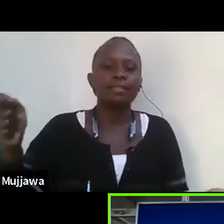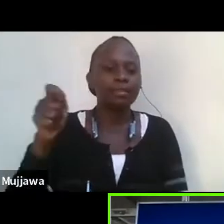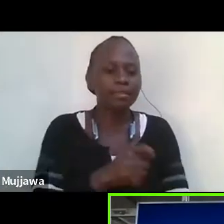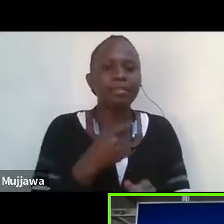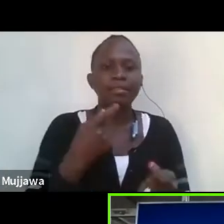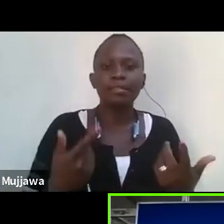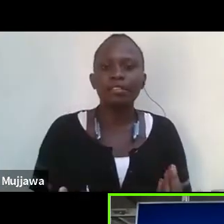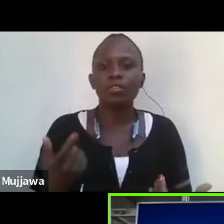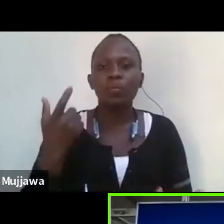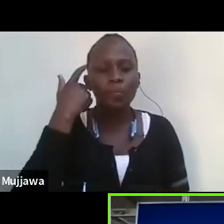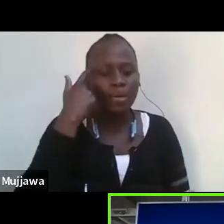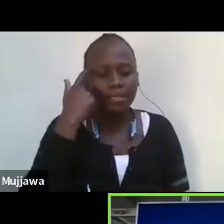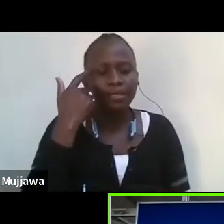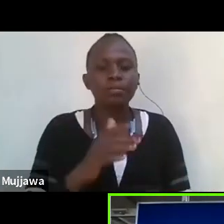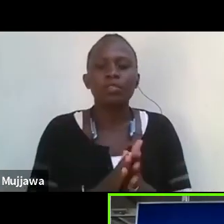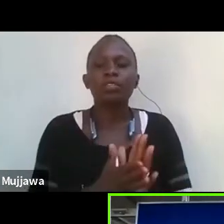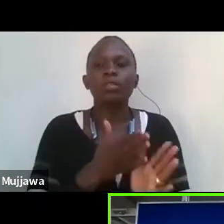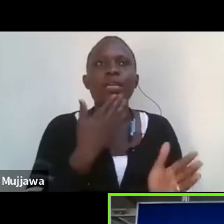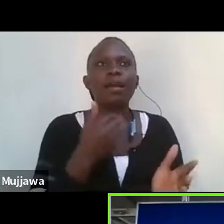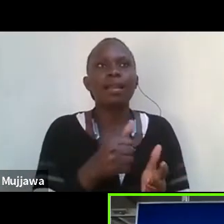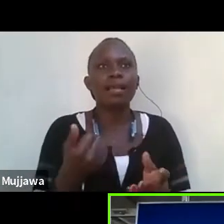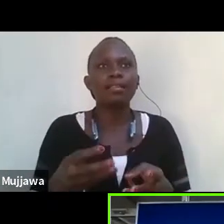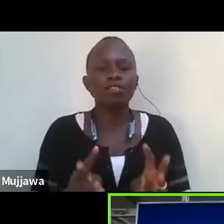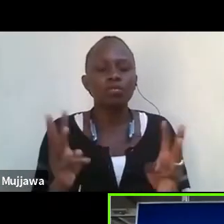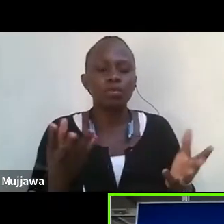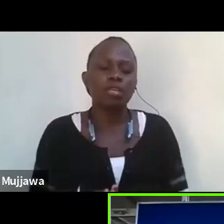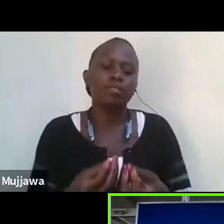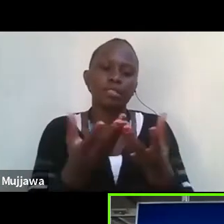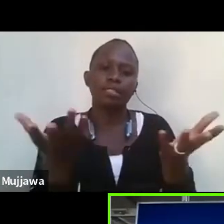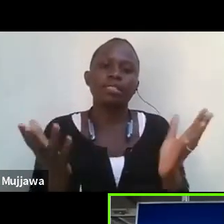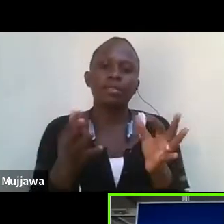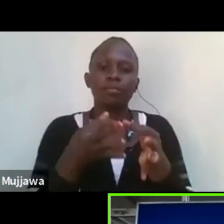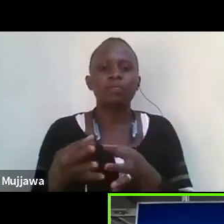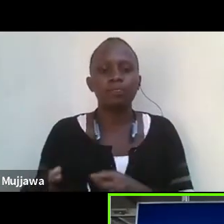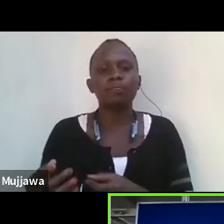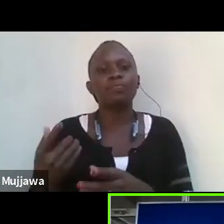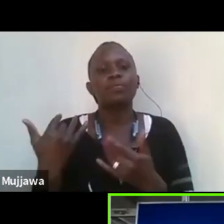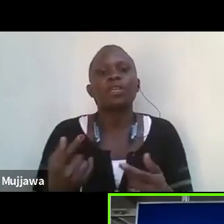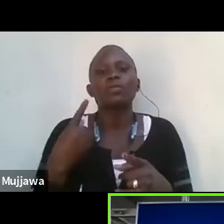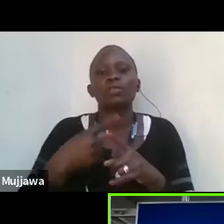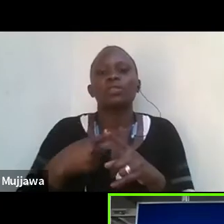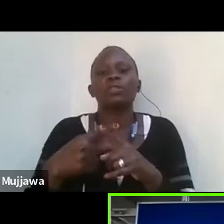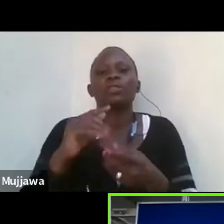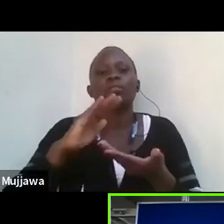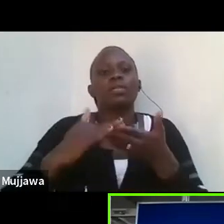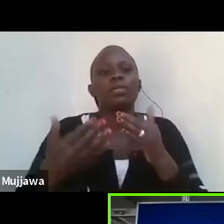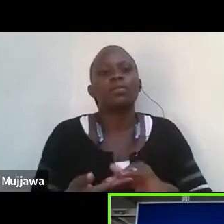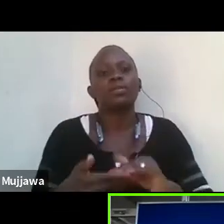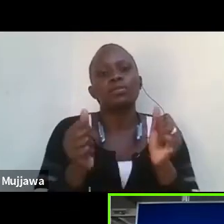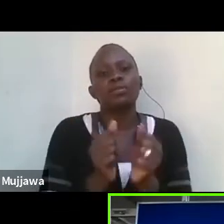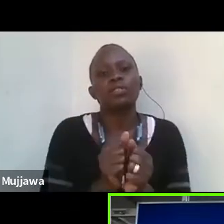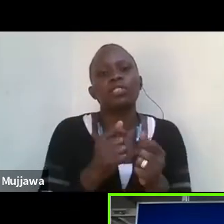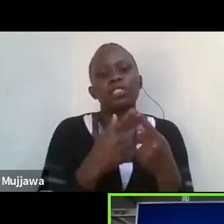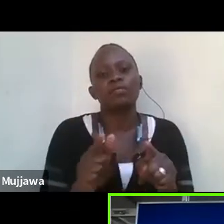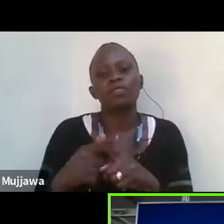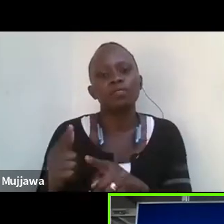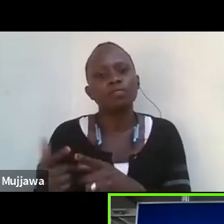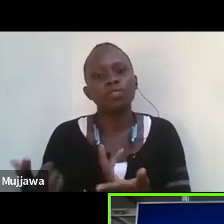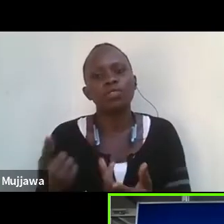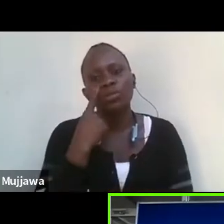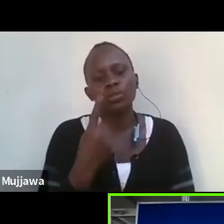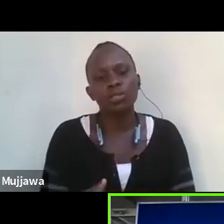So we are also harnessing this, partnering with these different platforms to see that we keep growing even with all